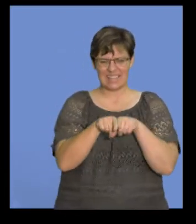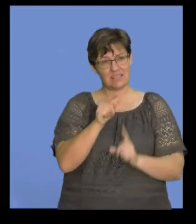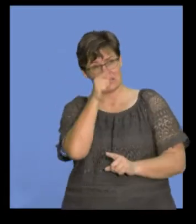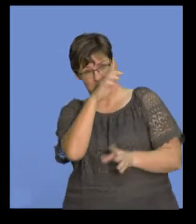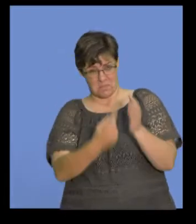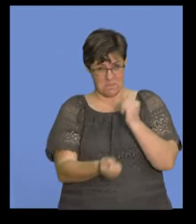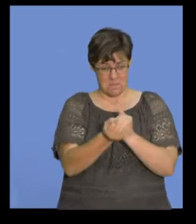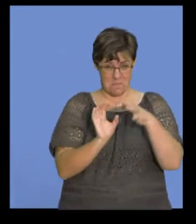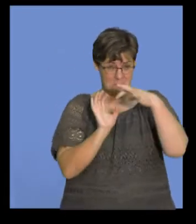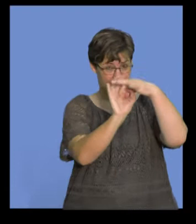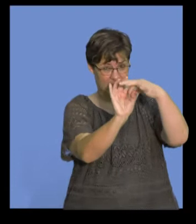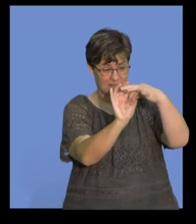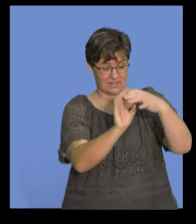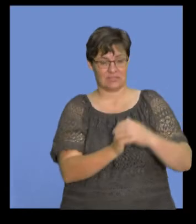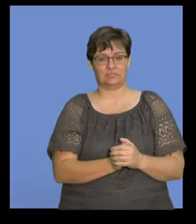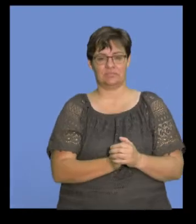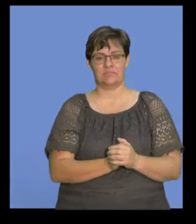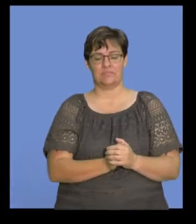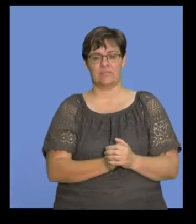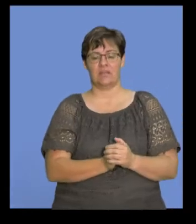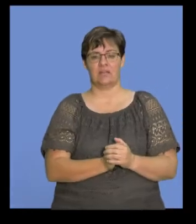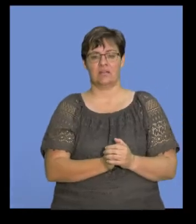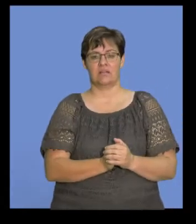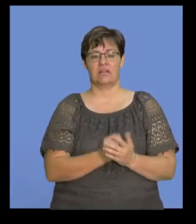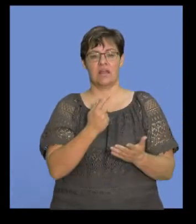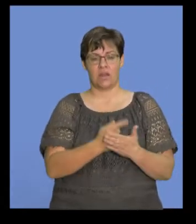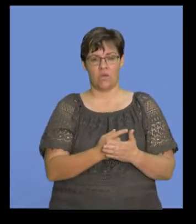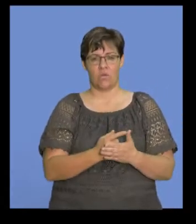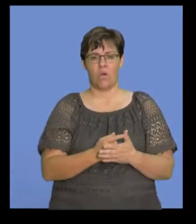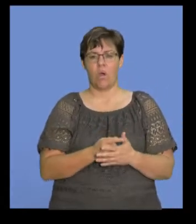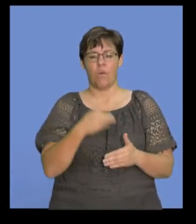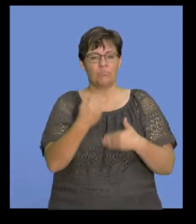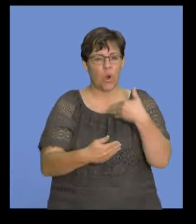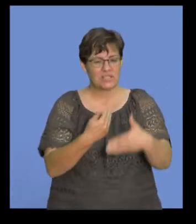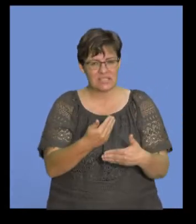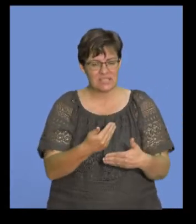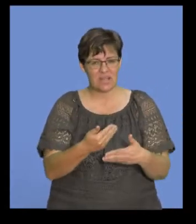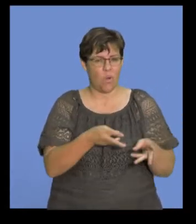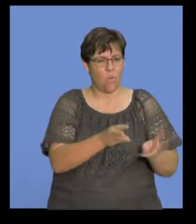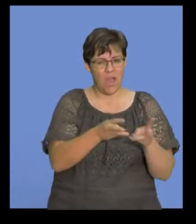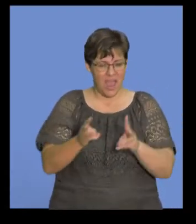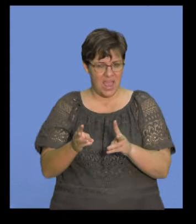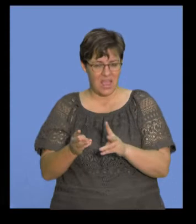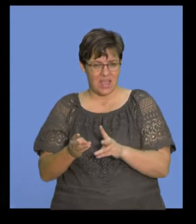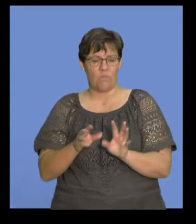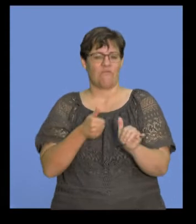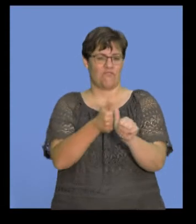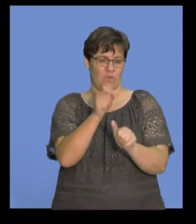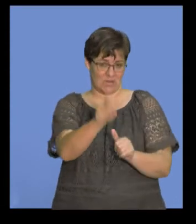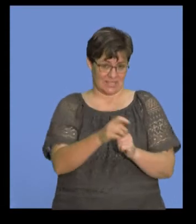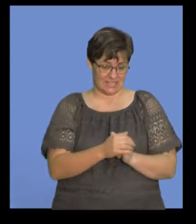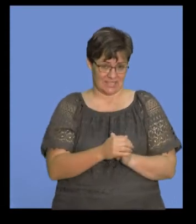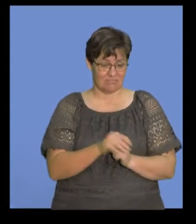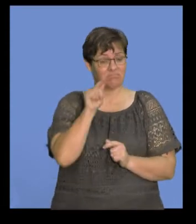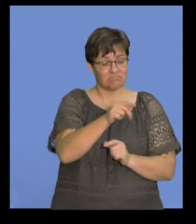specific aim. You have a process of method that you need to follow, and that would either give